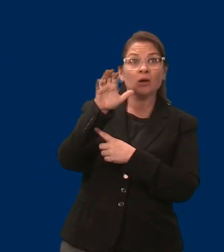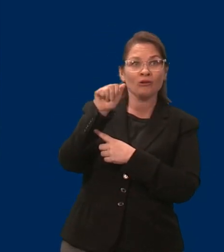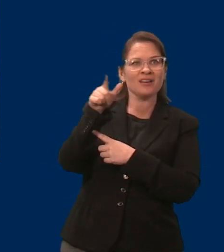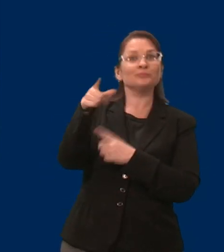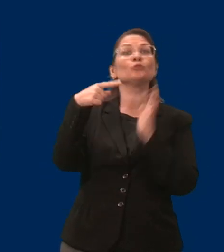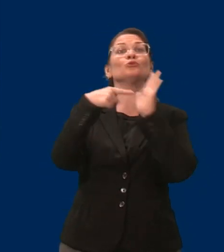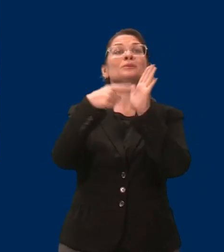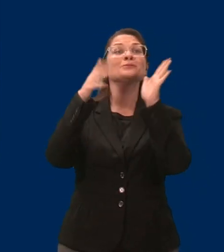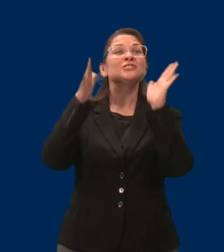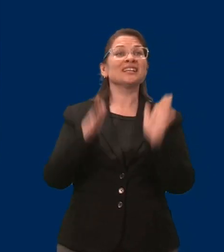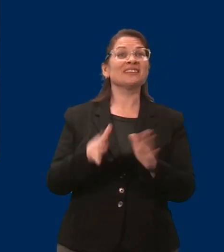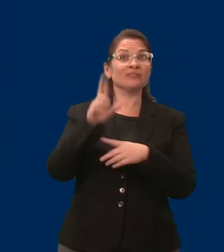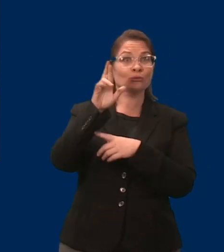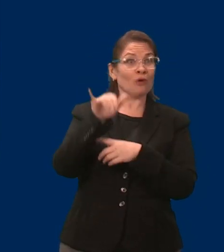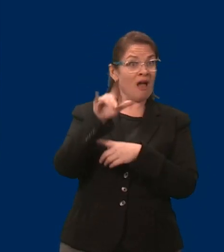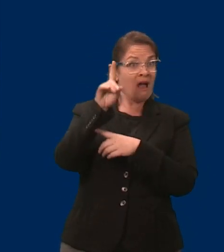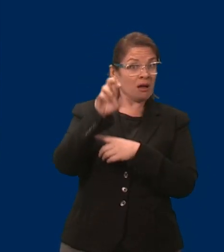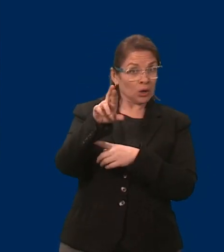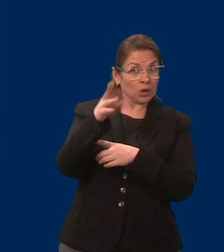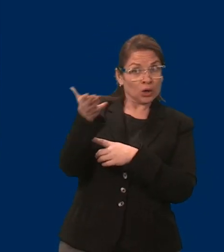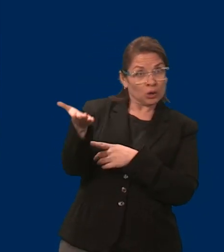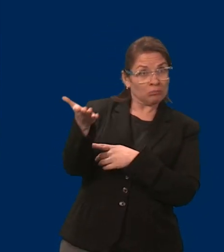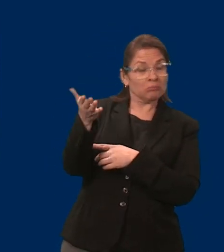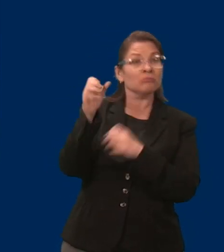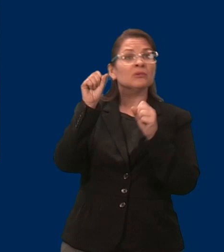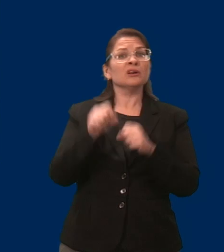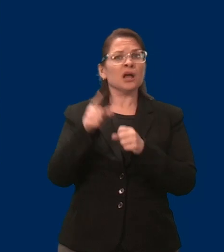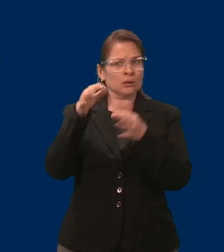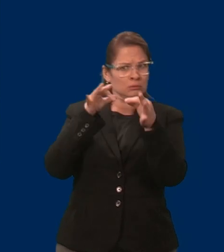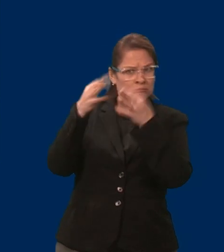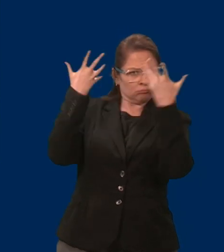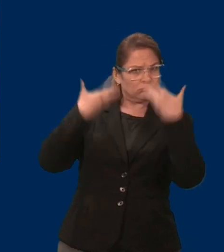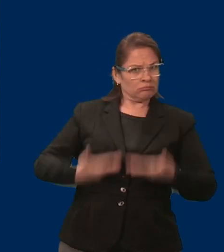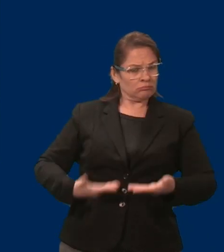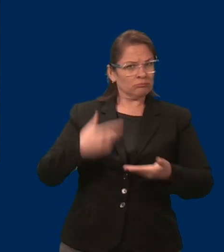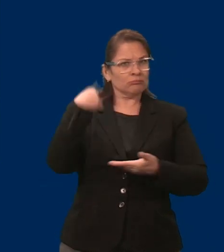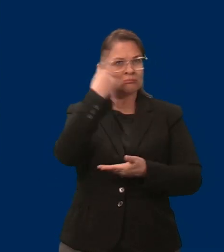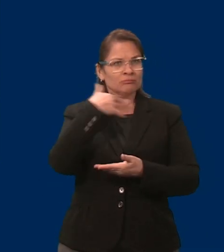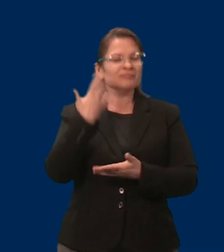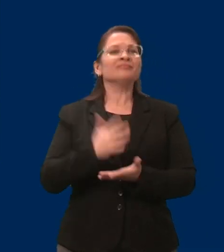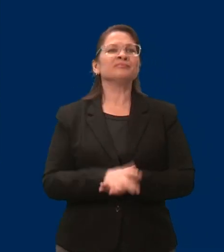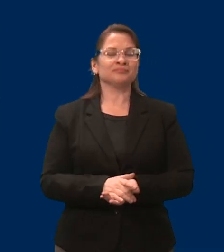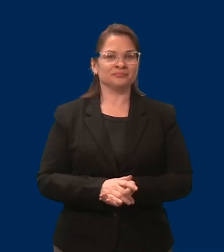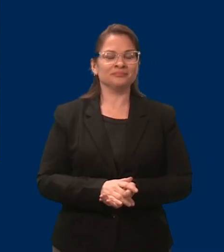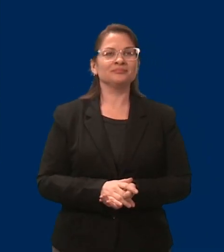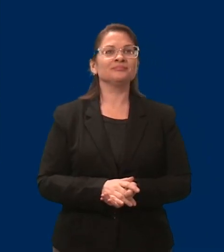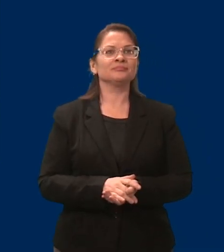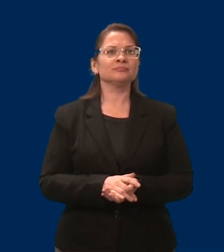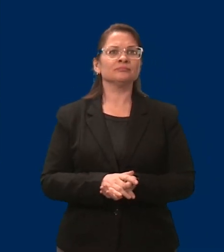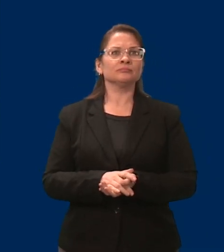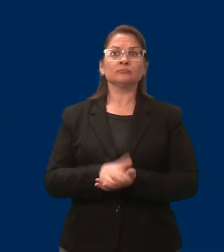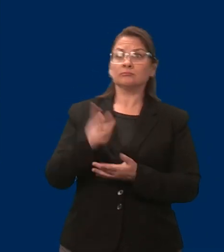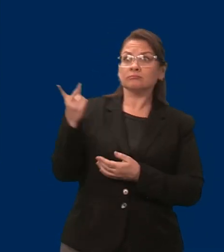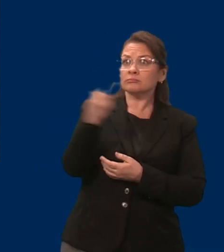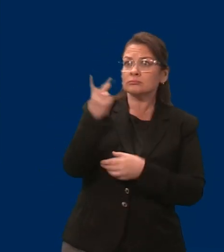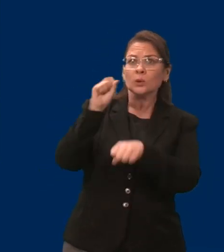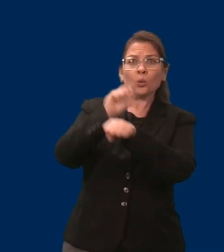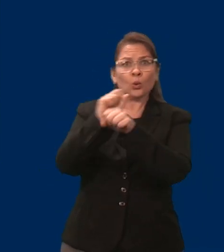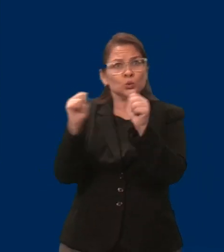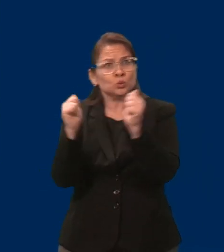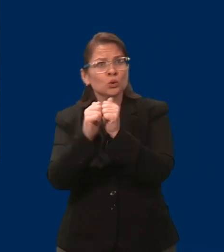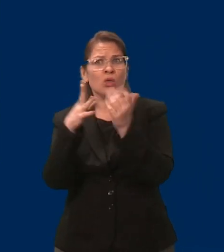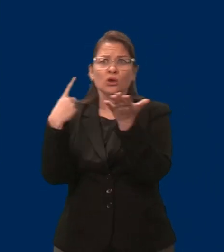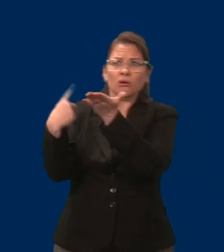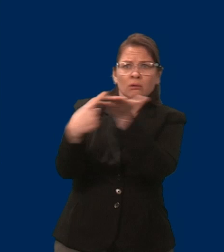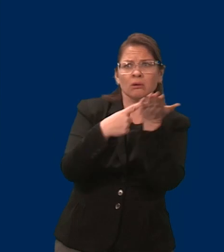description of yourself. As you listen to Anne and Leo's story, will you share with us how you are working together to find solutions to this